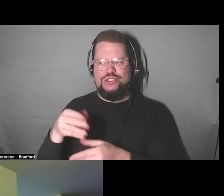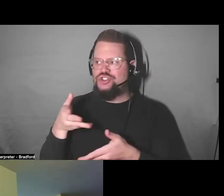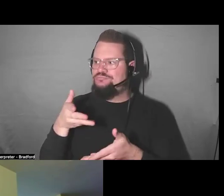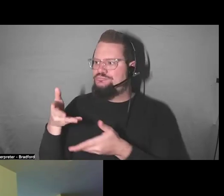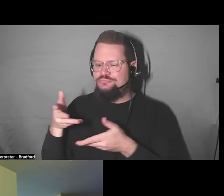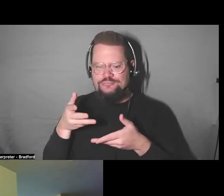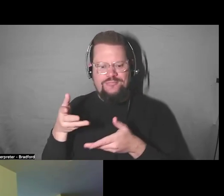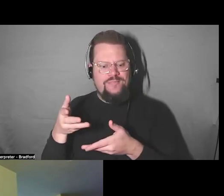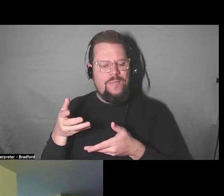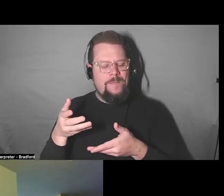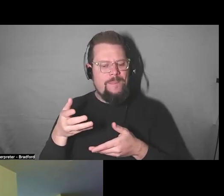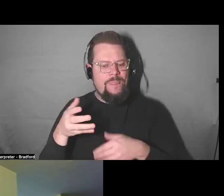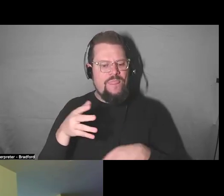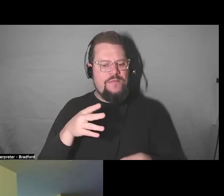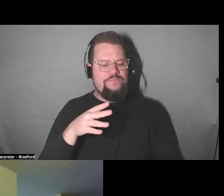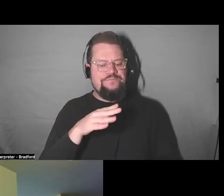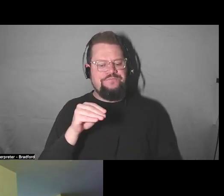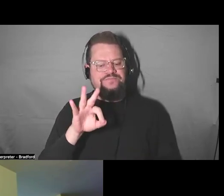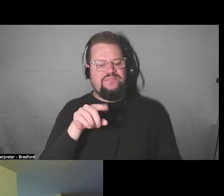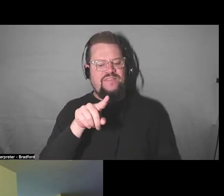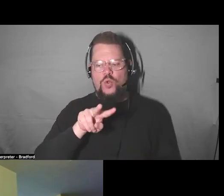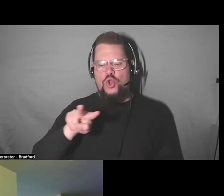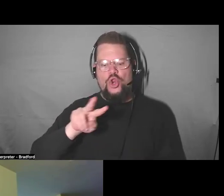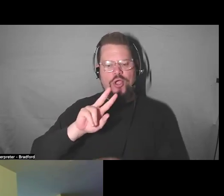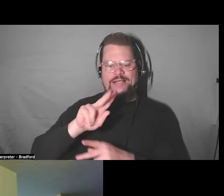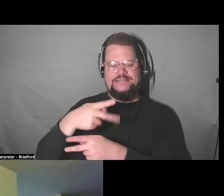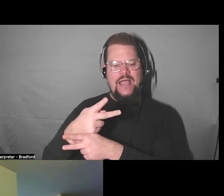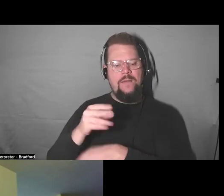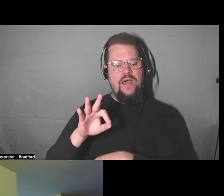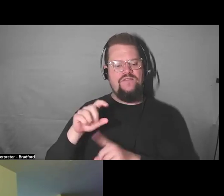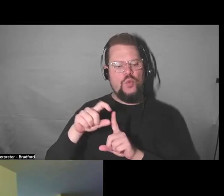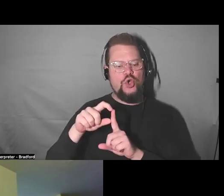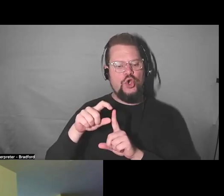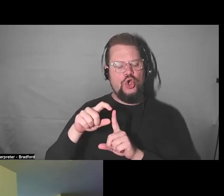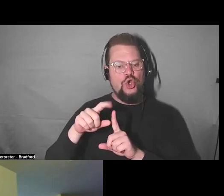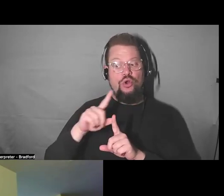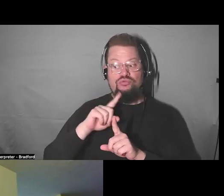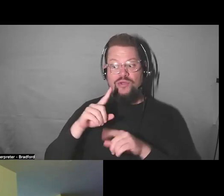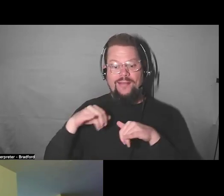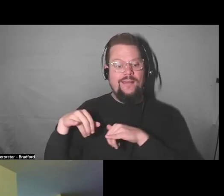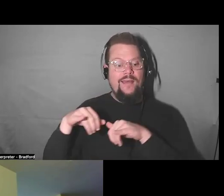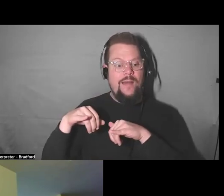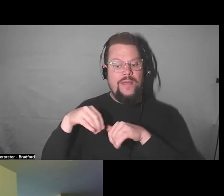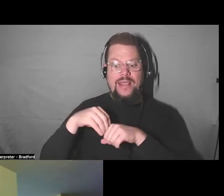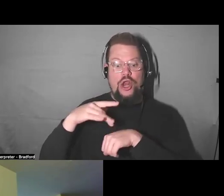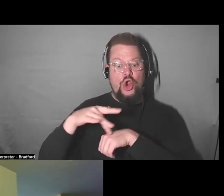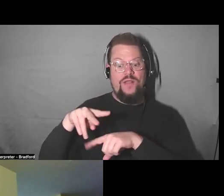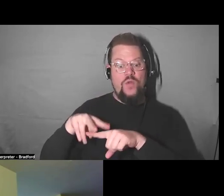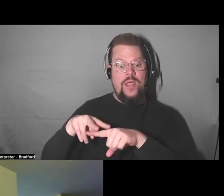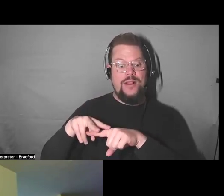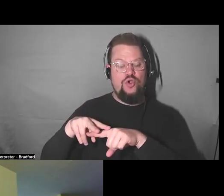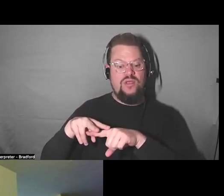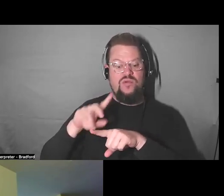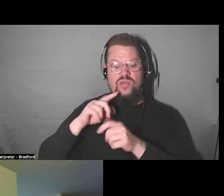interaction. And if we look at the types of words that are really common in early vocabularies,